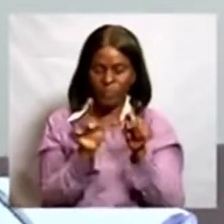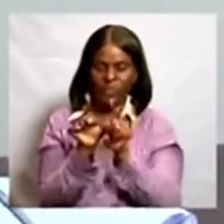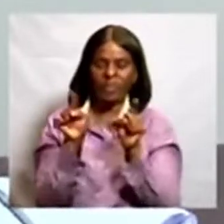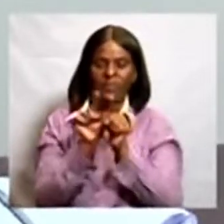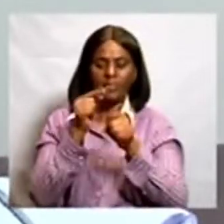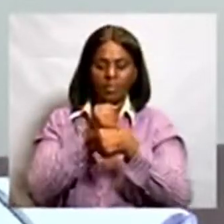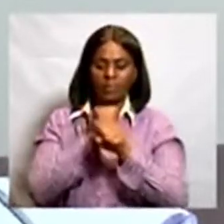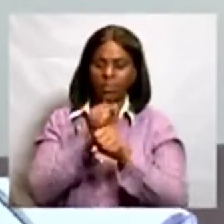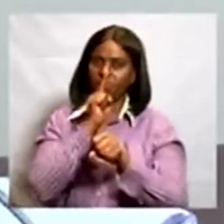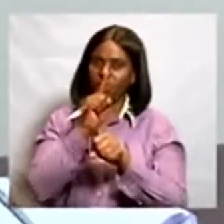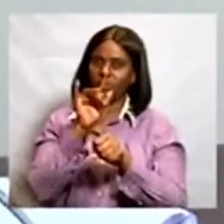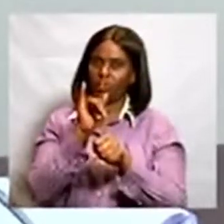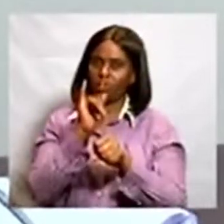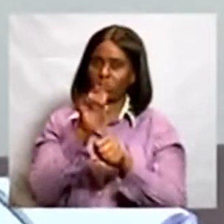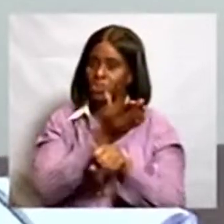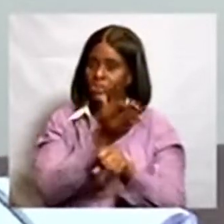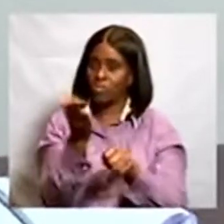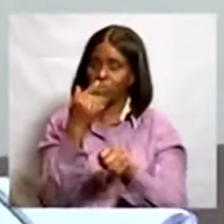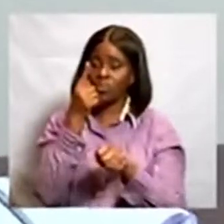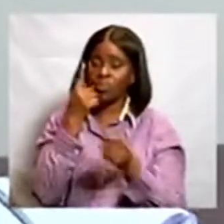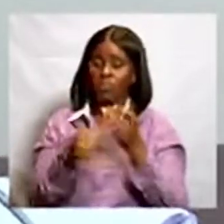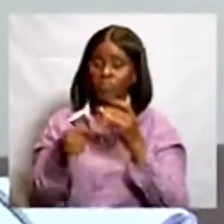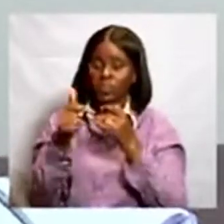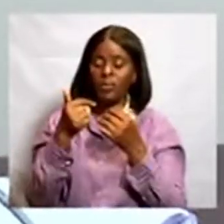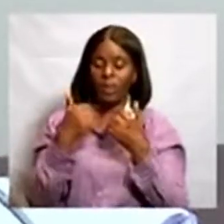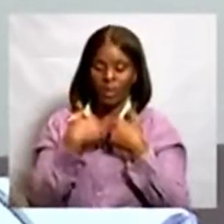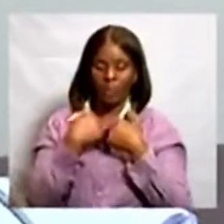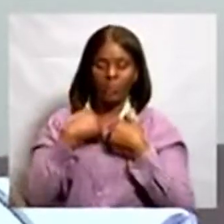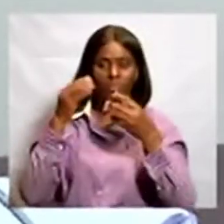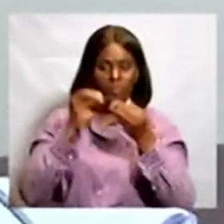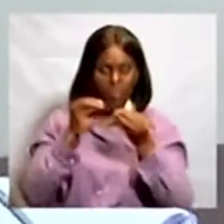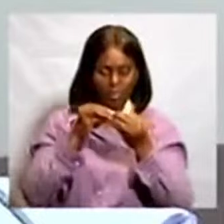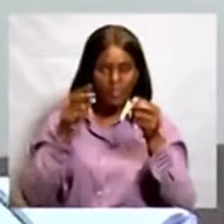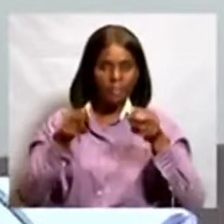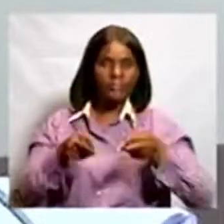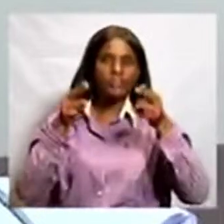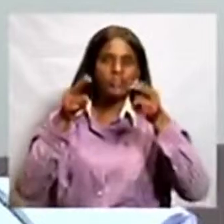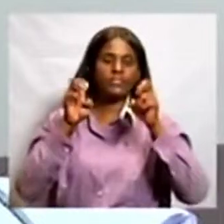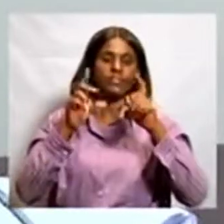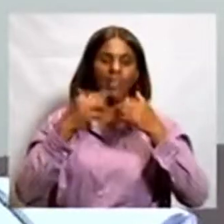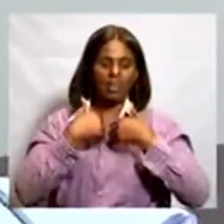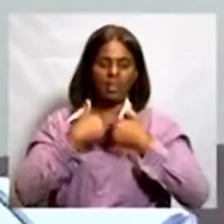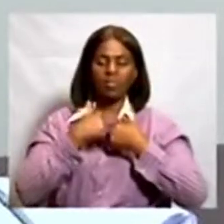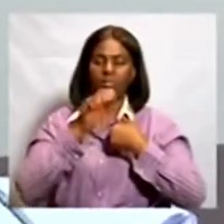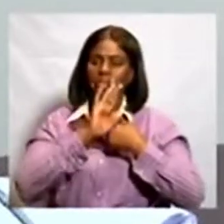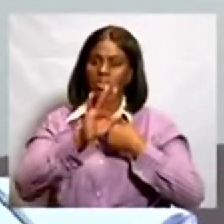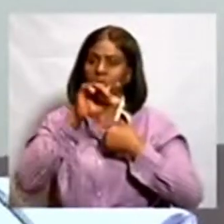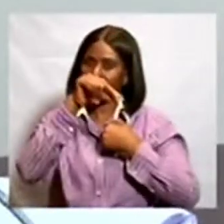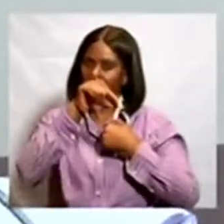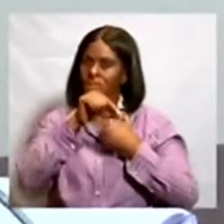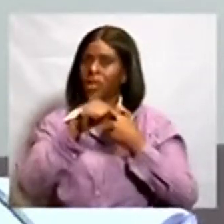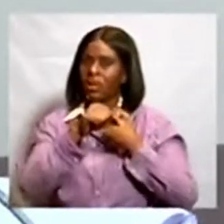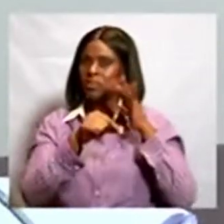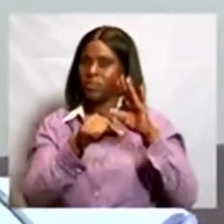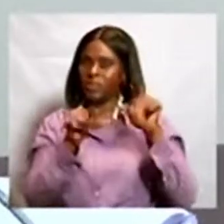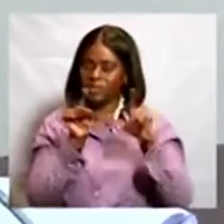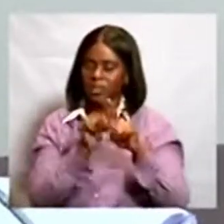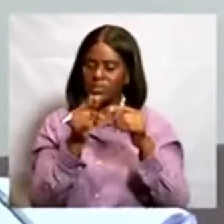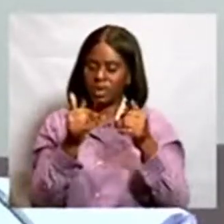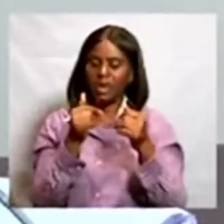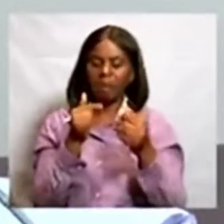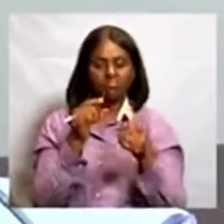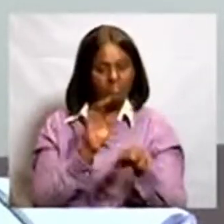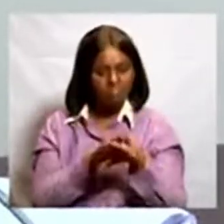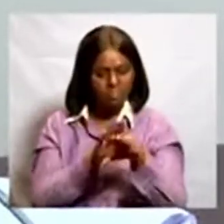that those that seek further education, higher education, have the relevant qualifications to